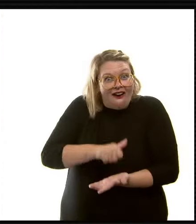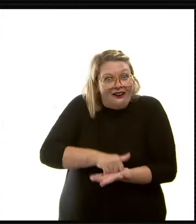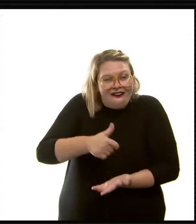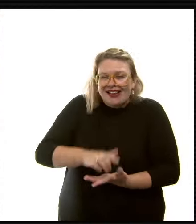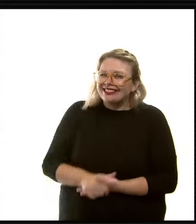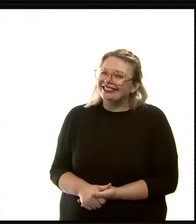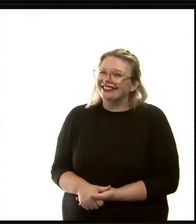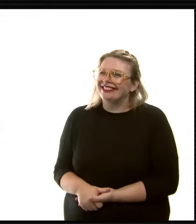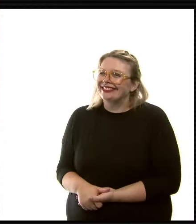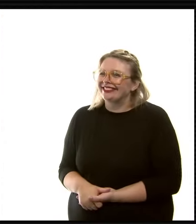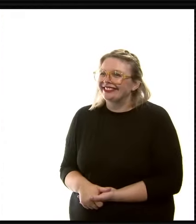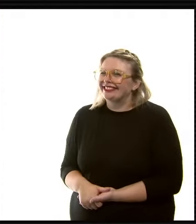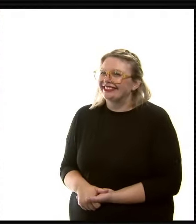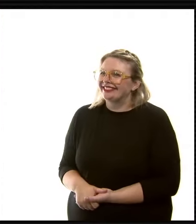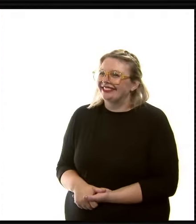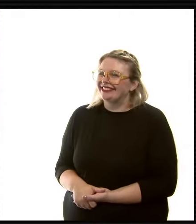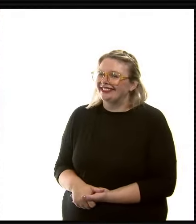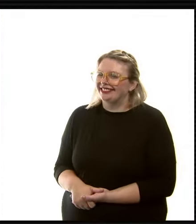then.